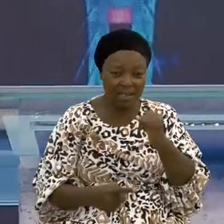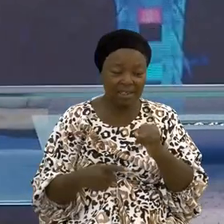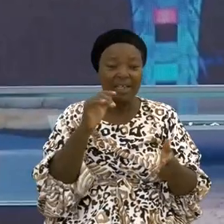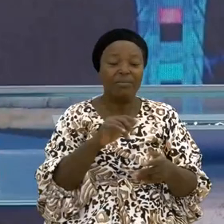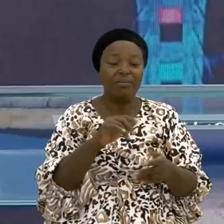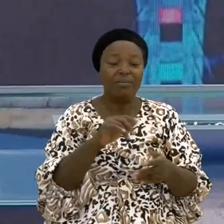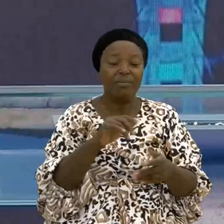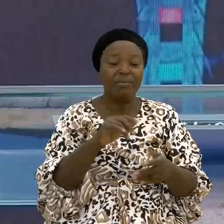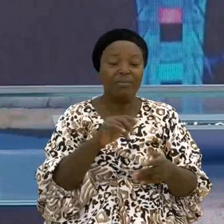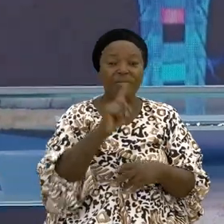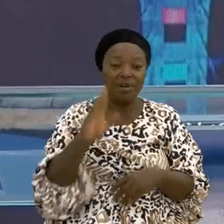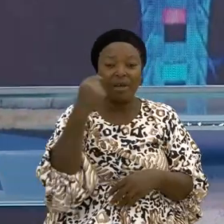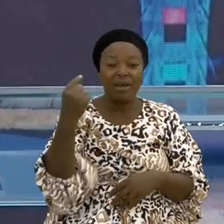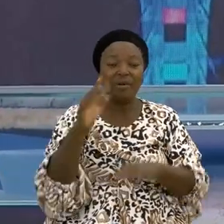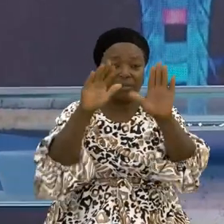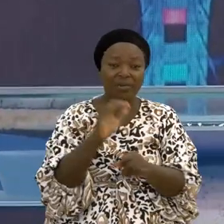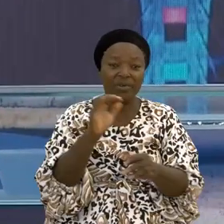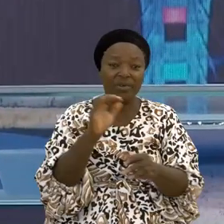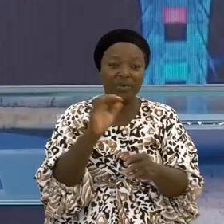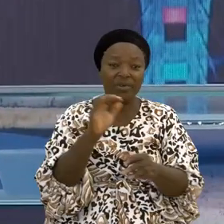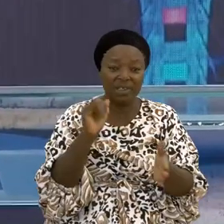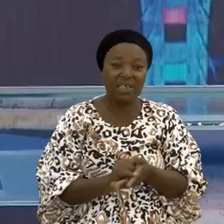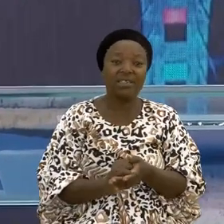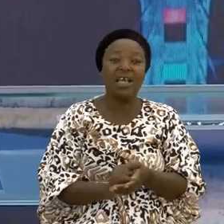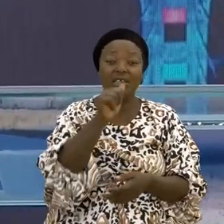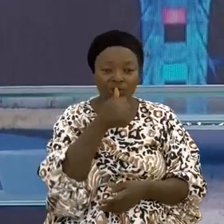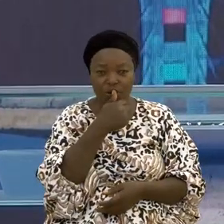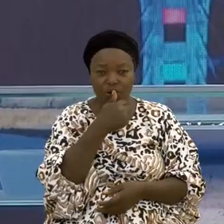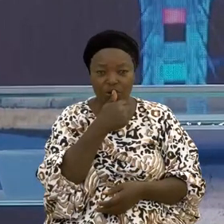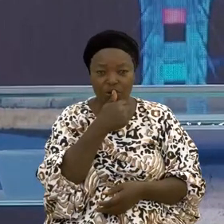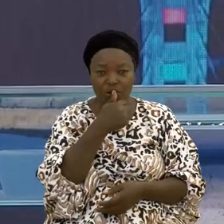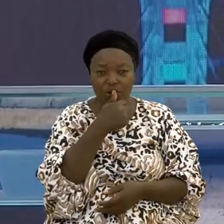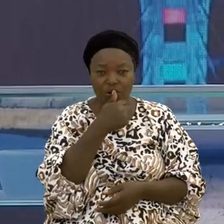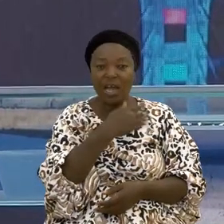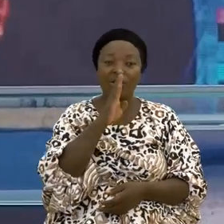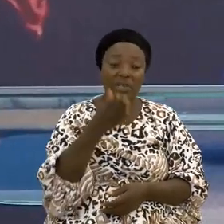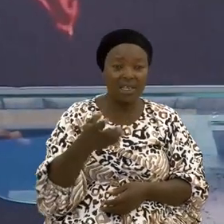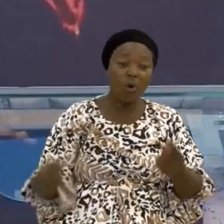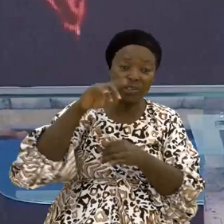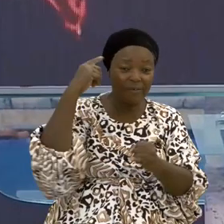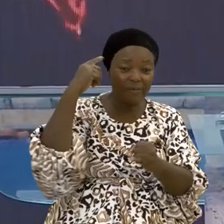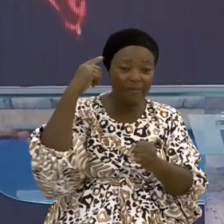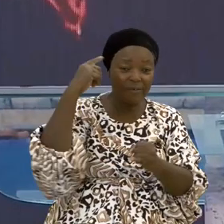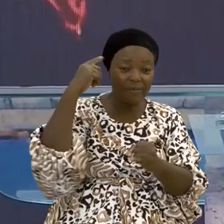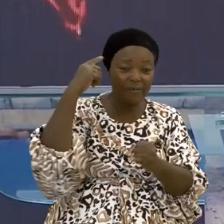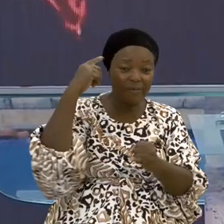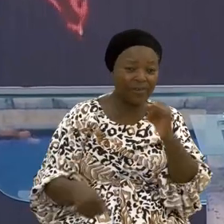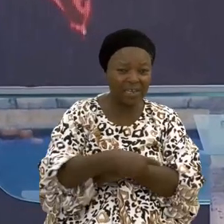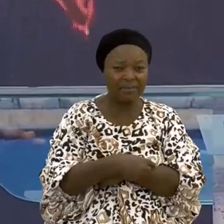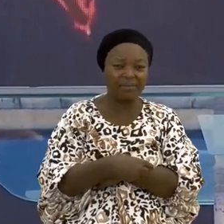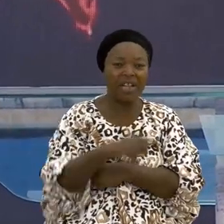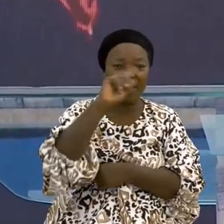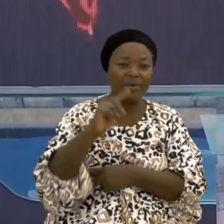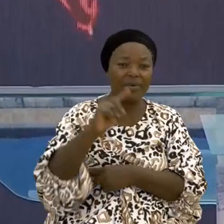they'll keep on being there until the final day. Lasting miracles through the